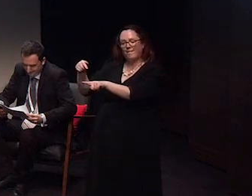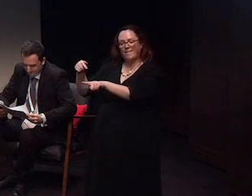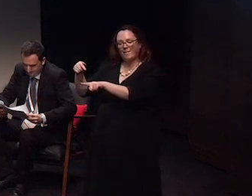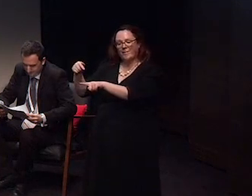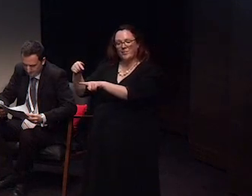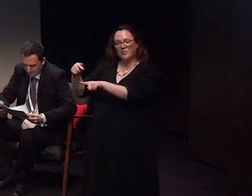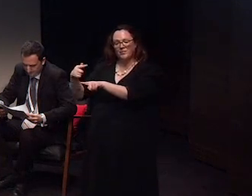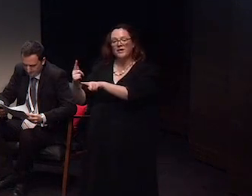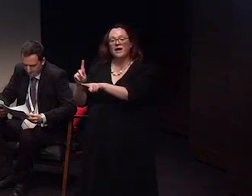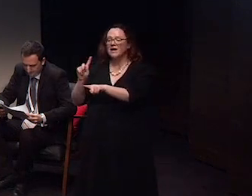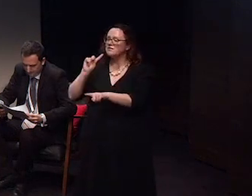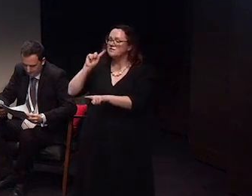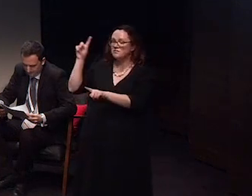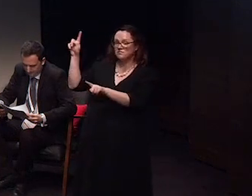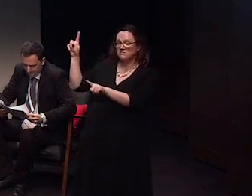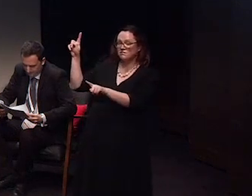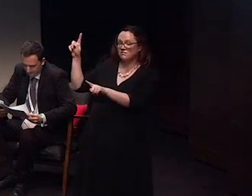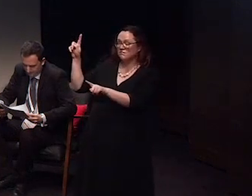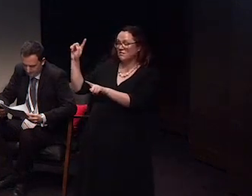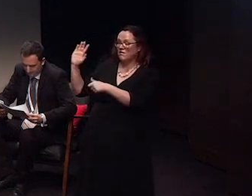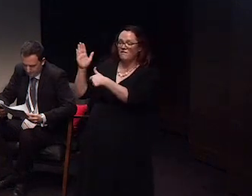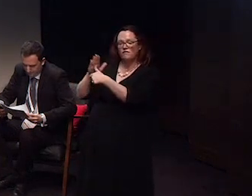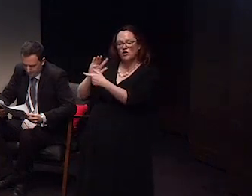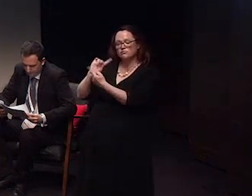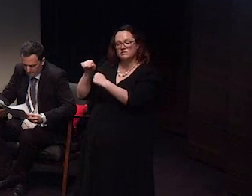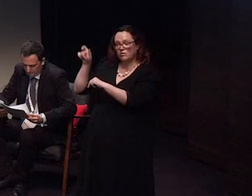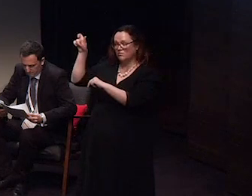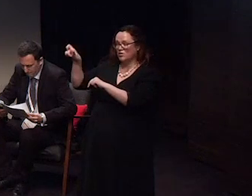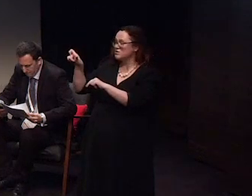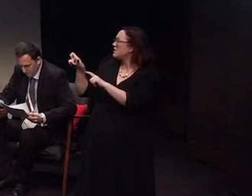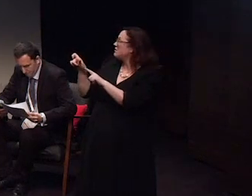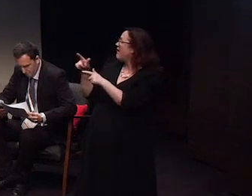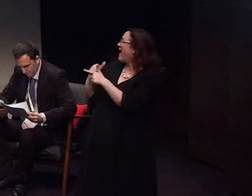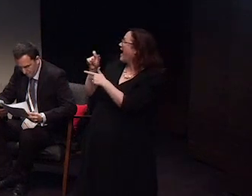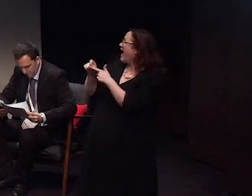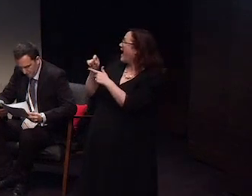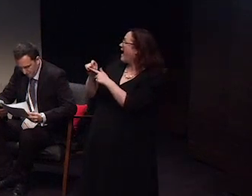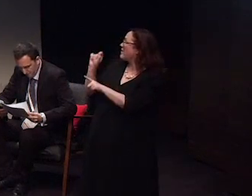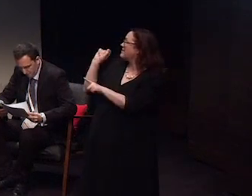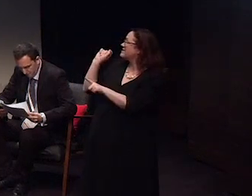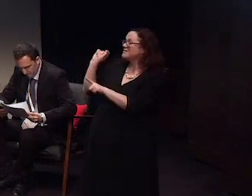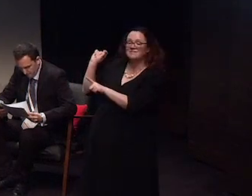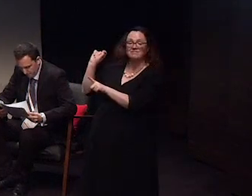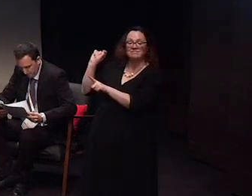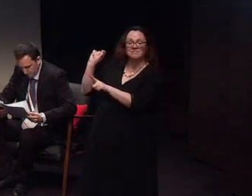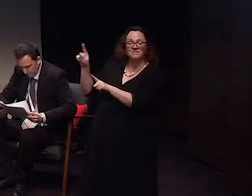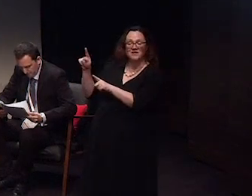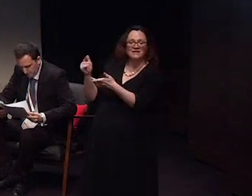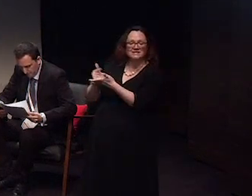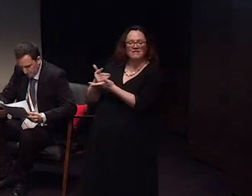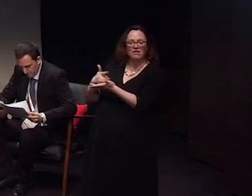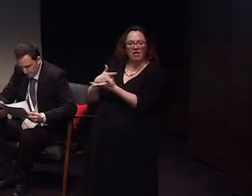the first responder through the Save a Life application and start CPR by audio with the bystander,